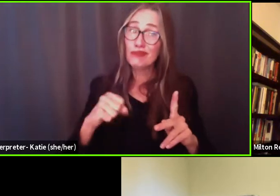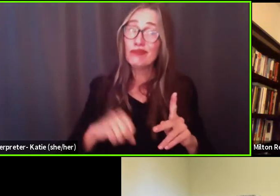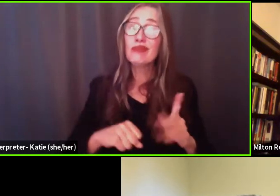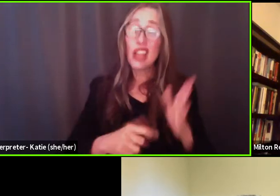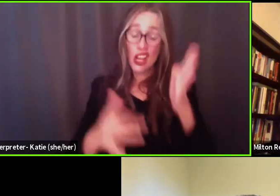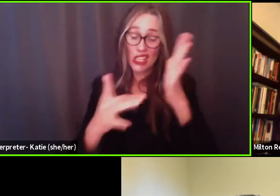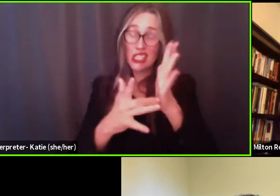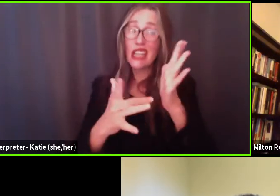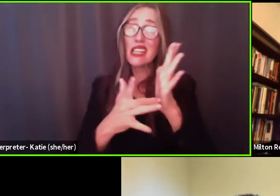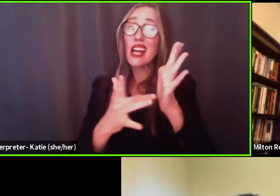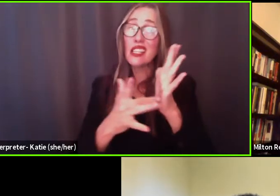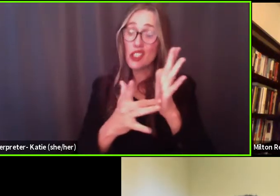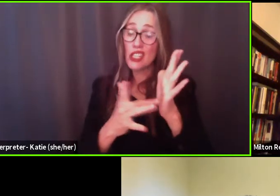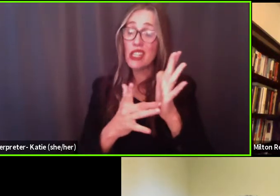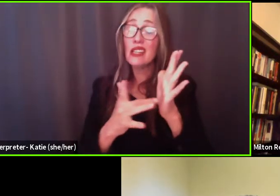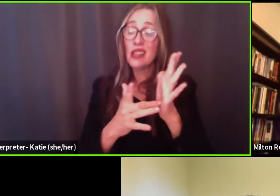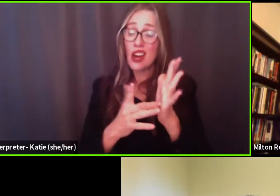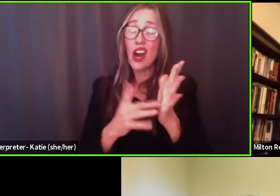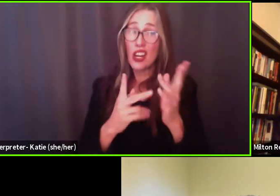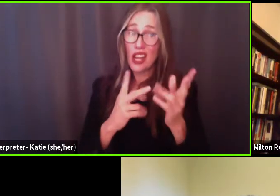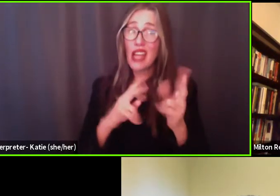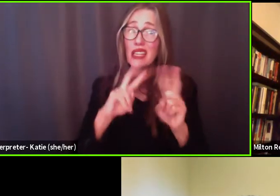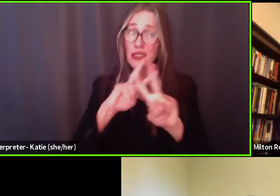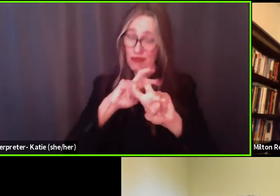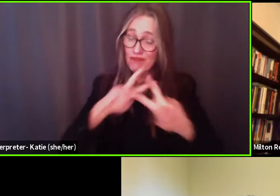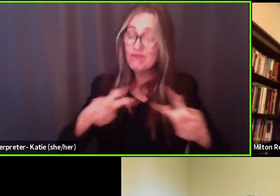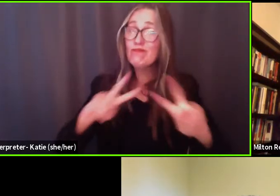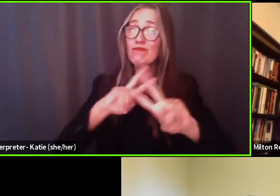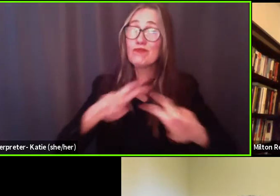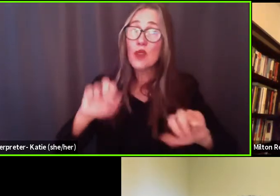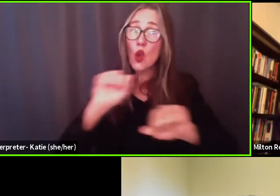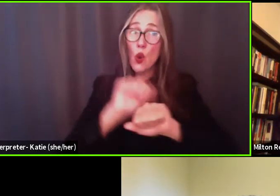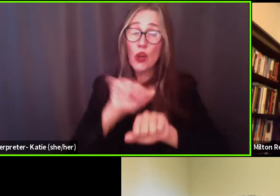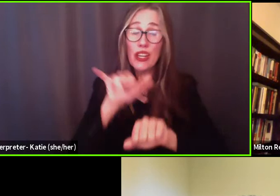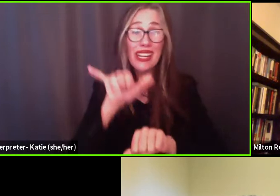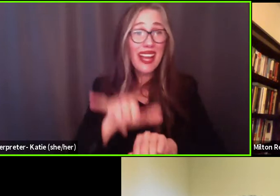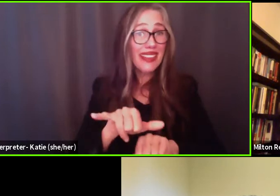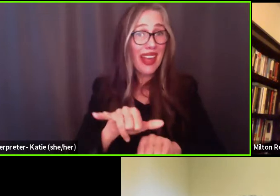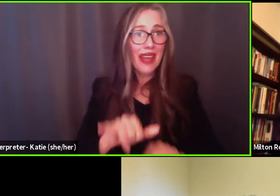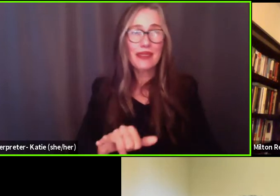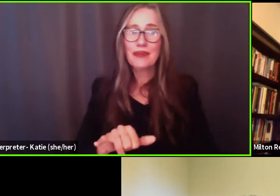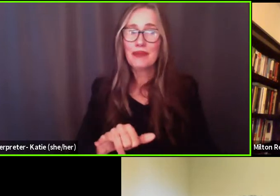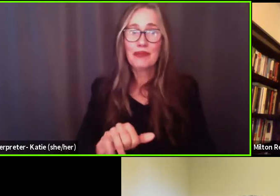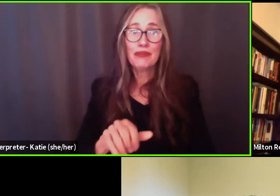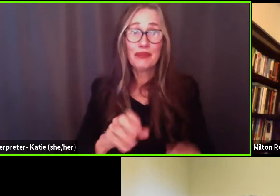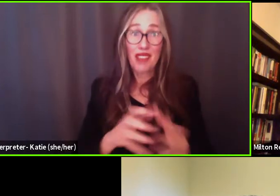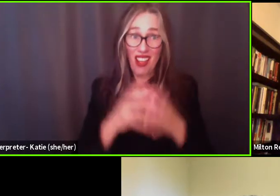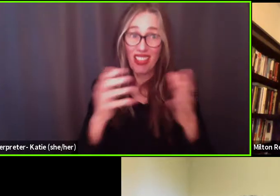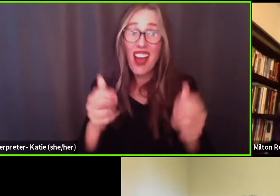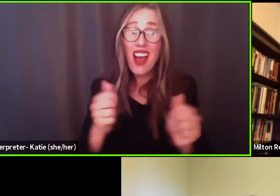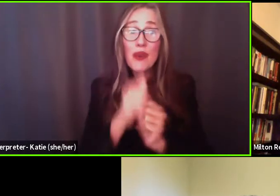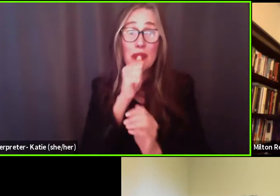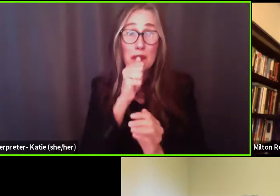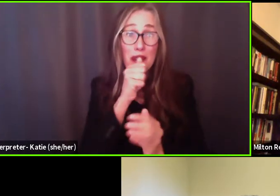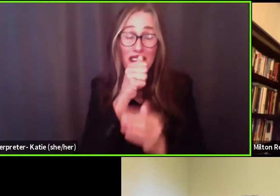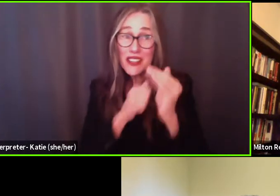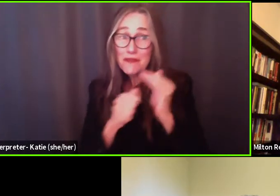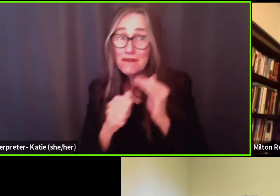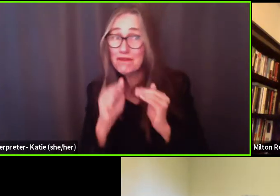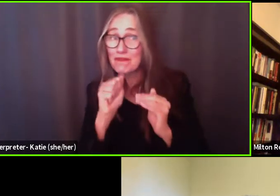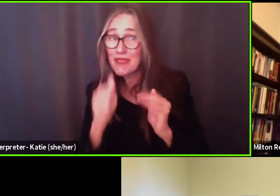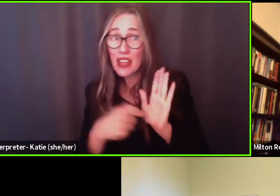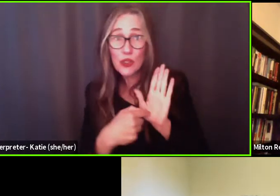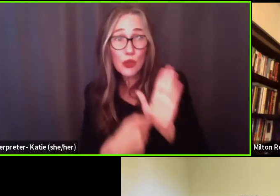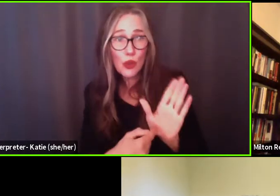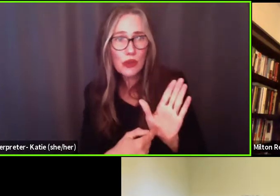context so there's very little regulation um so um it's it's um on the one hand it's not something that's gonna